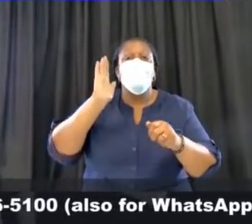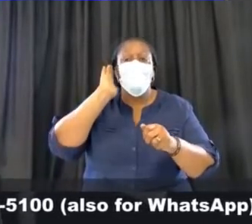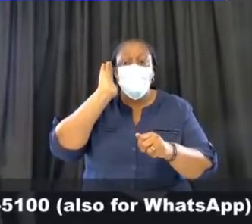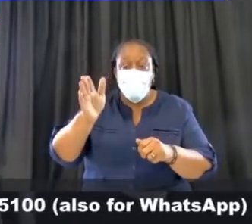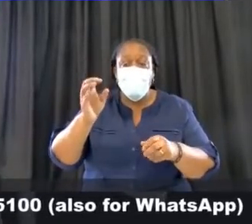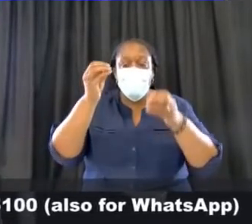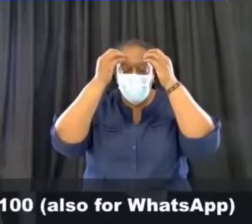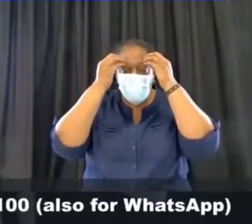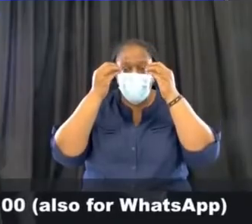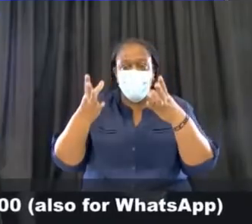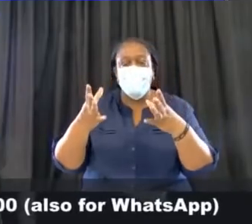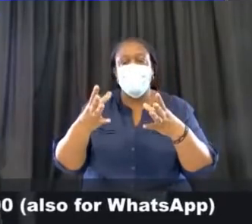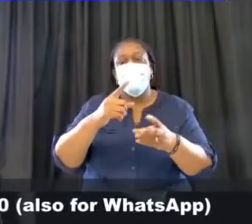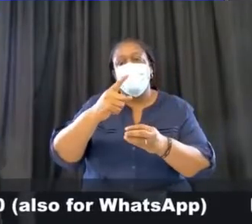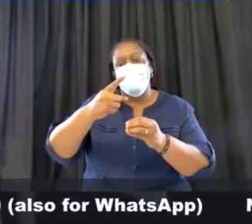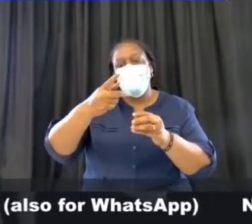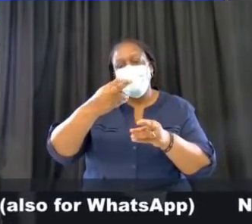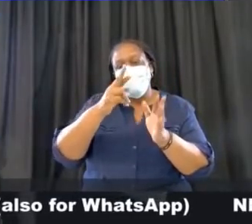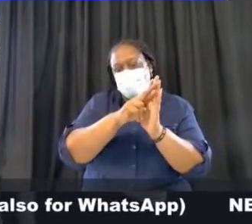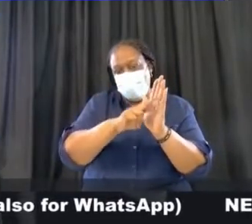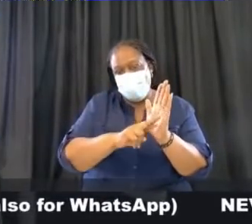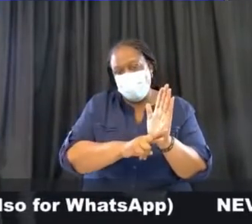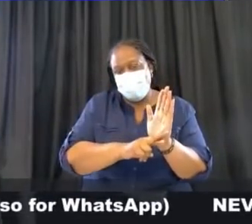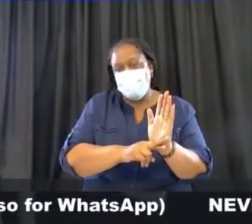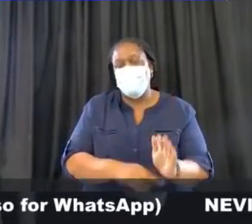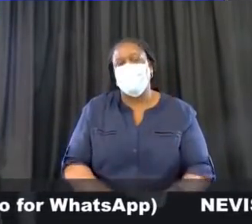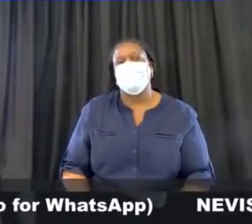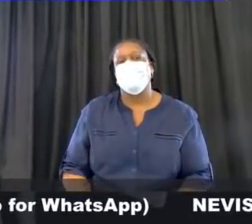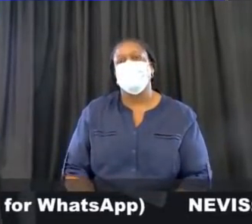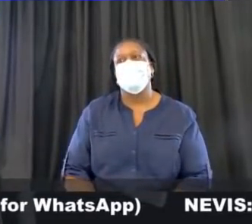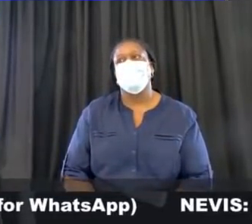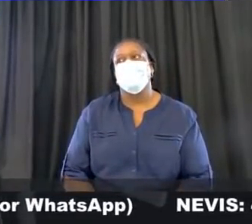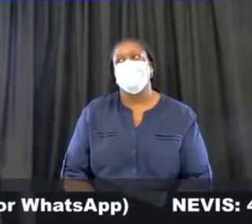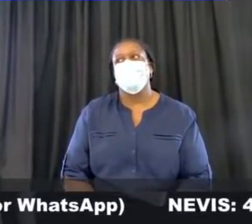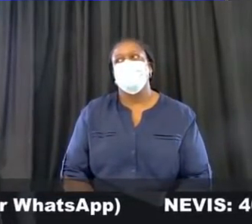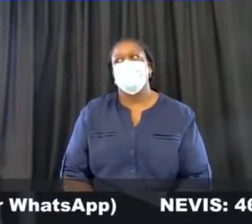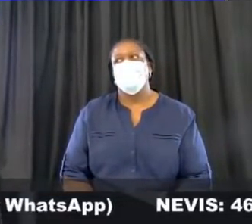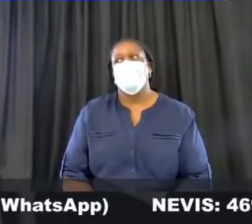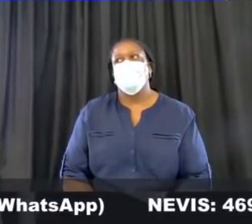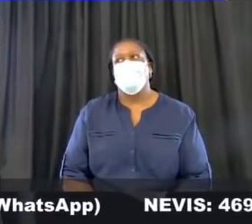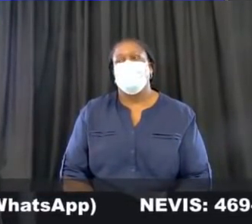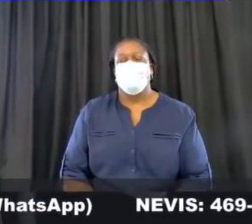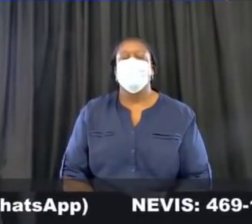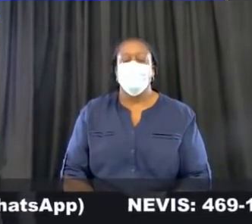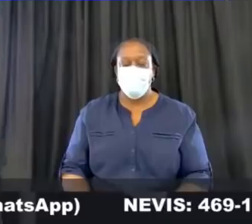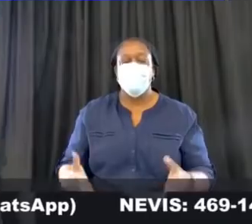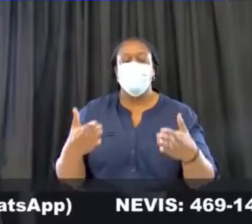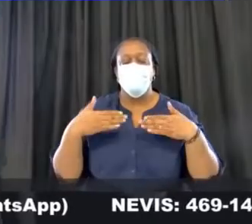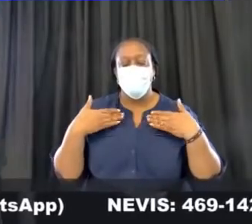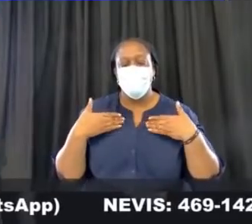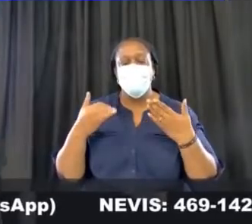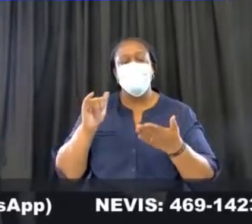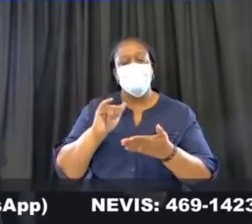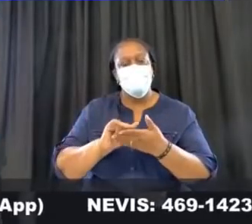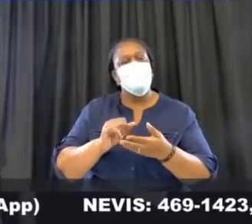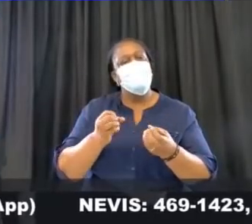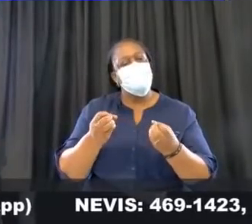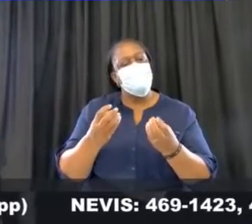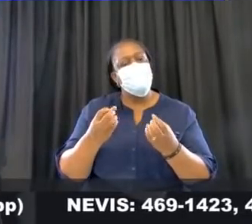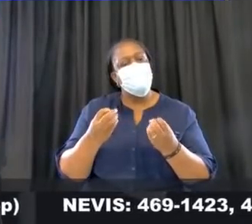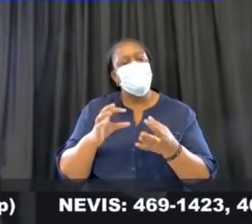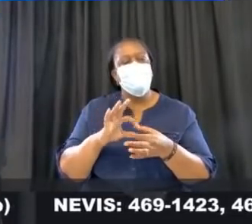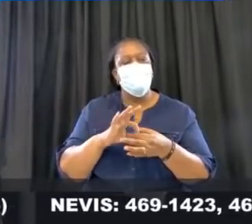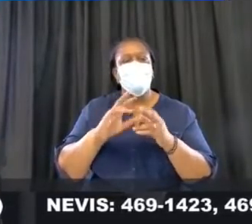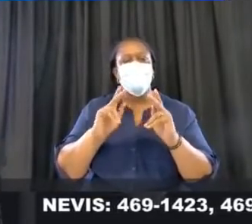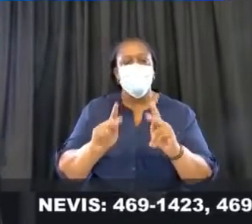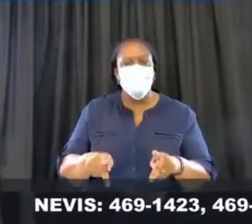to the COVID-19 protocols. We are satisfied that most of the service providers